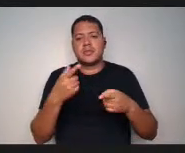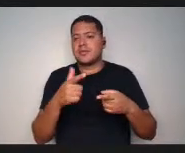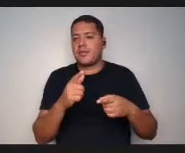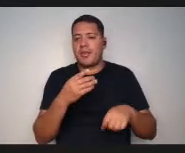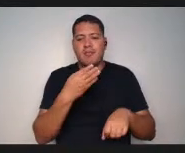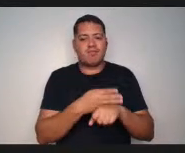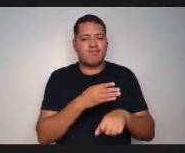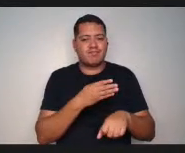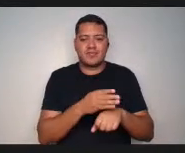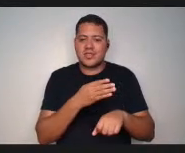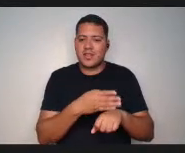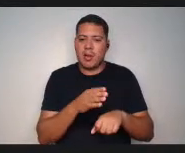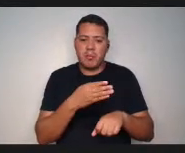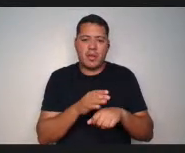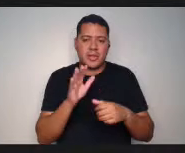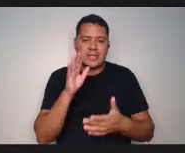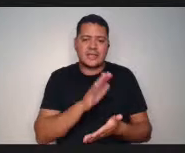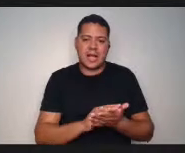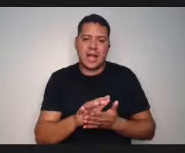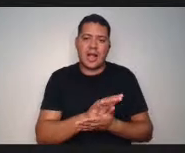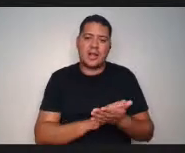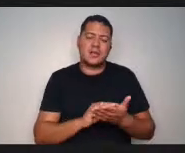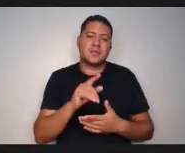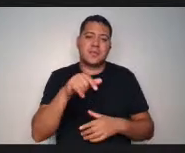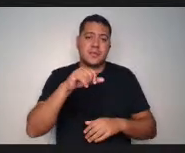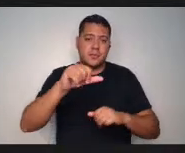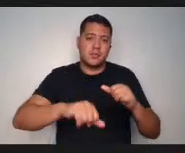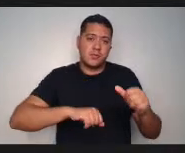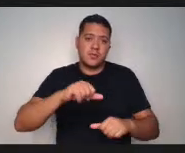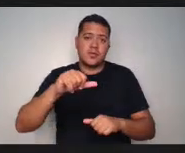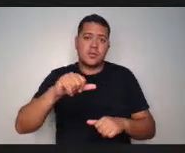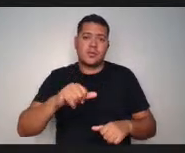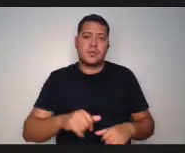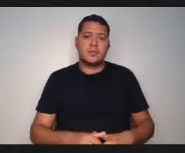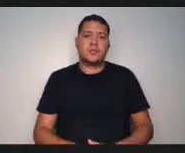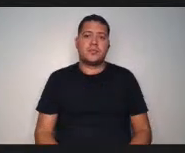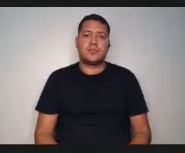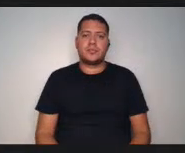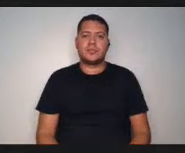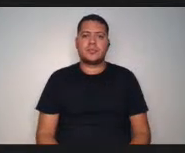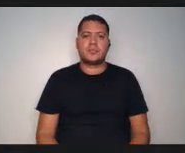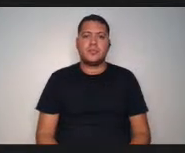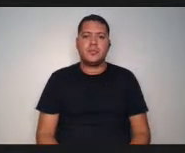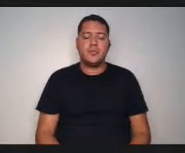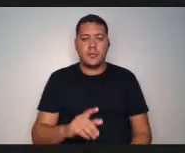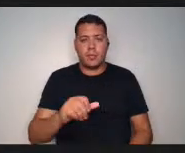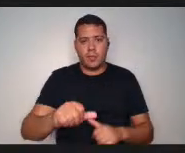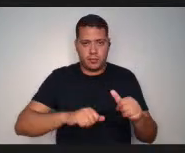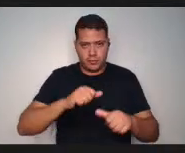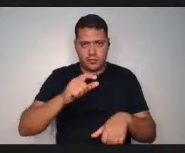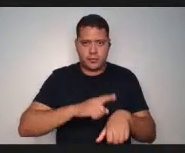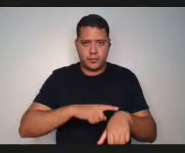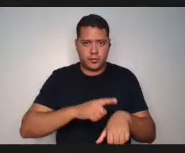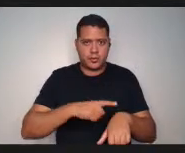example, employees were provided a 1 week in advance notice of schedule changes.